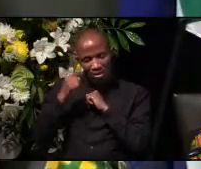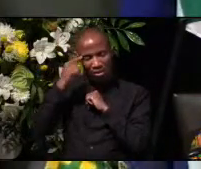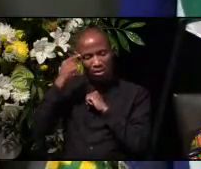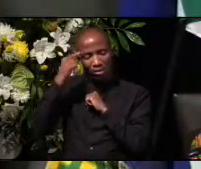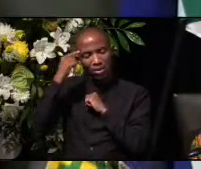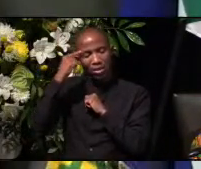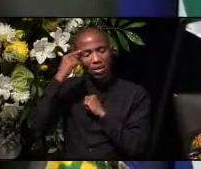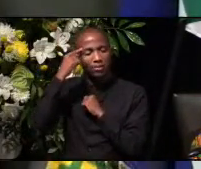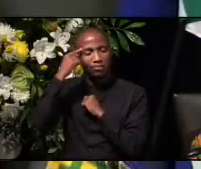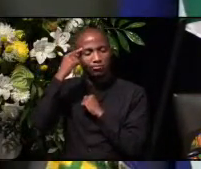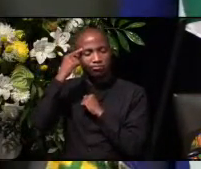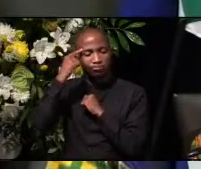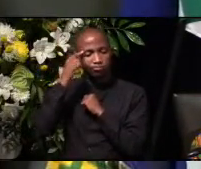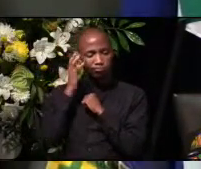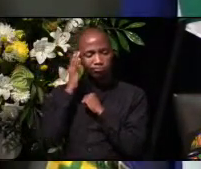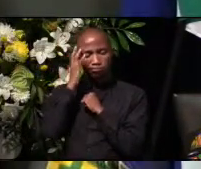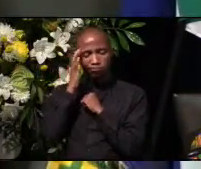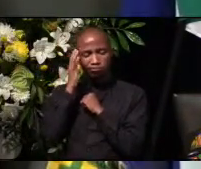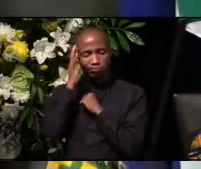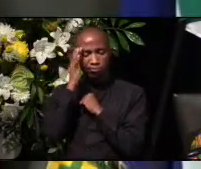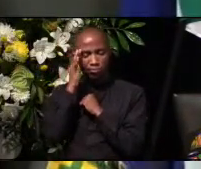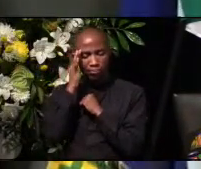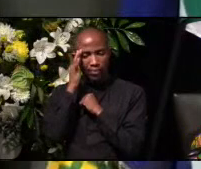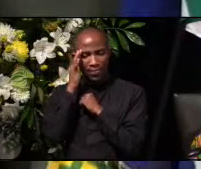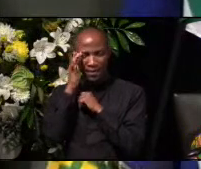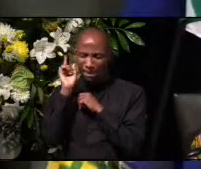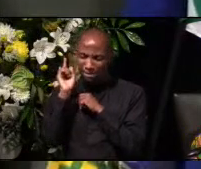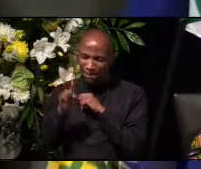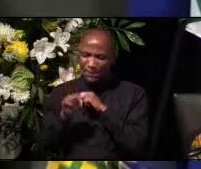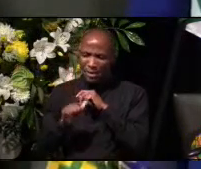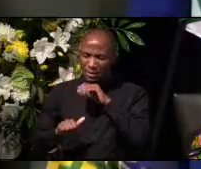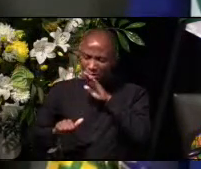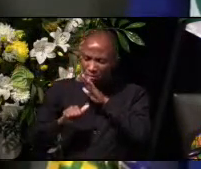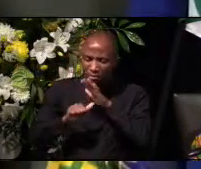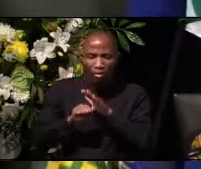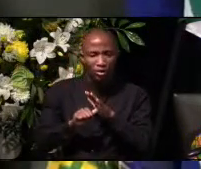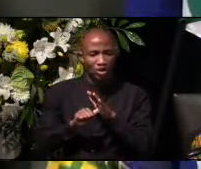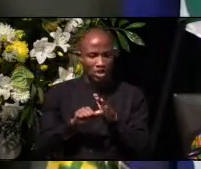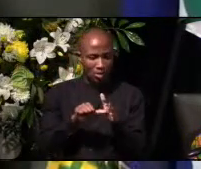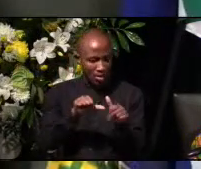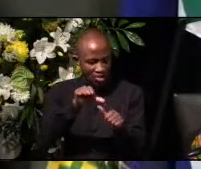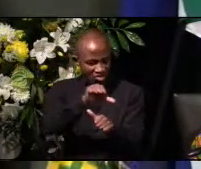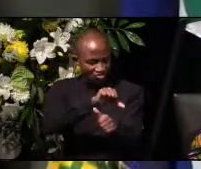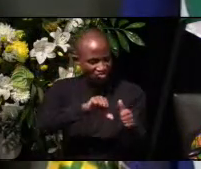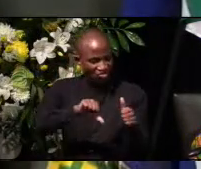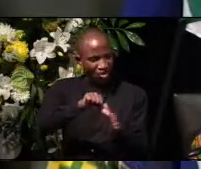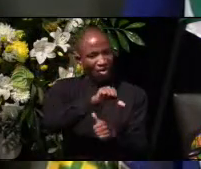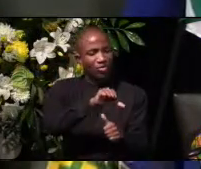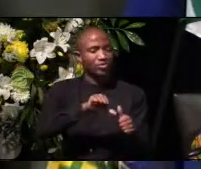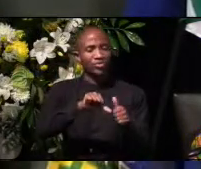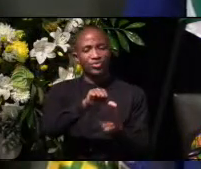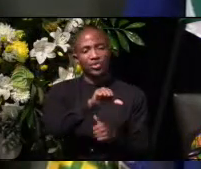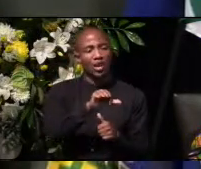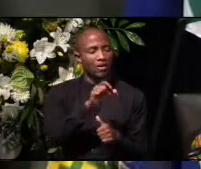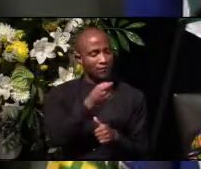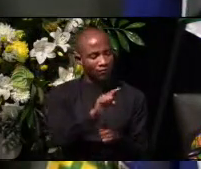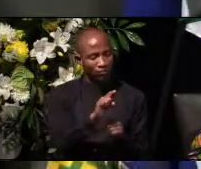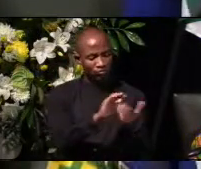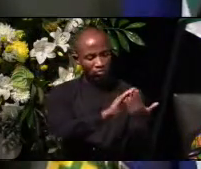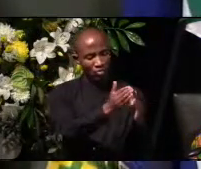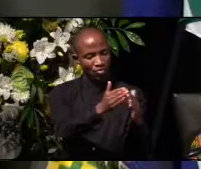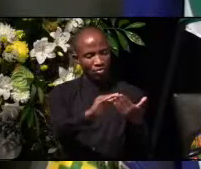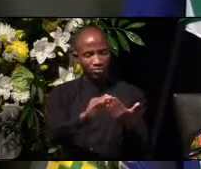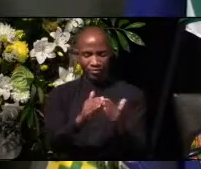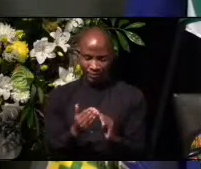is that it must become social agents in society what about the political party if it is for